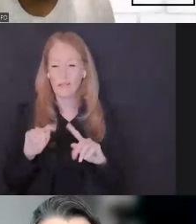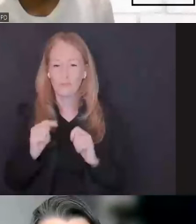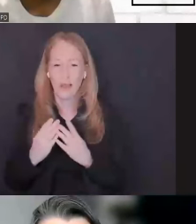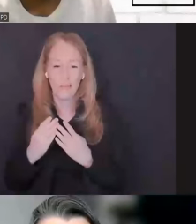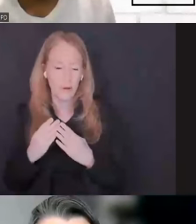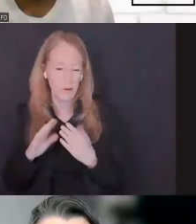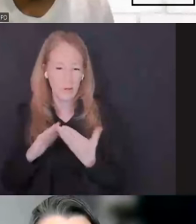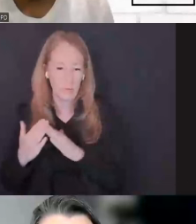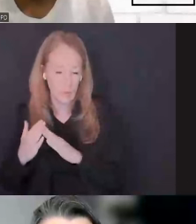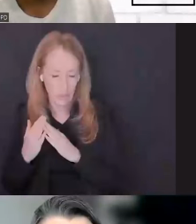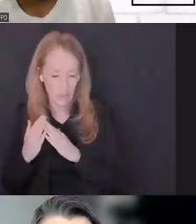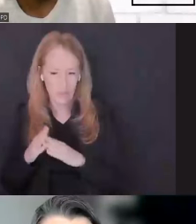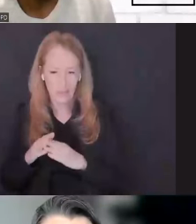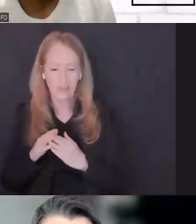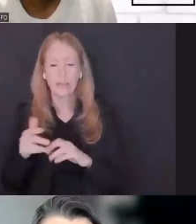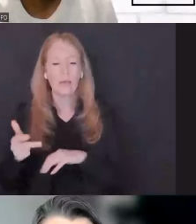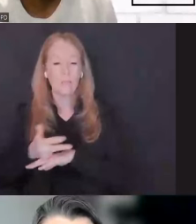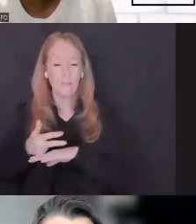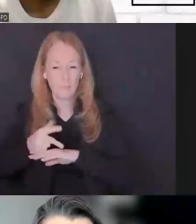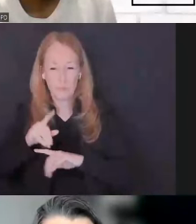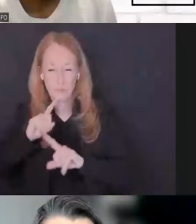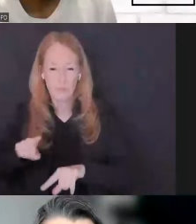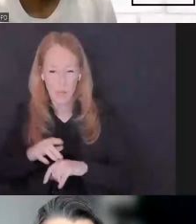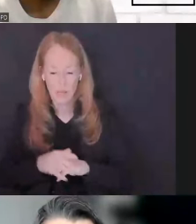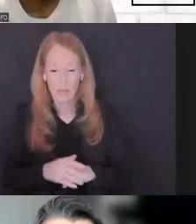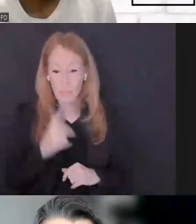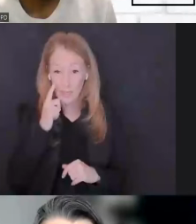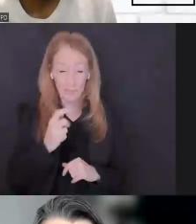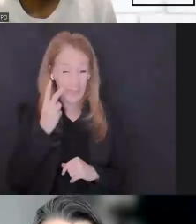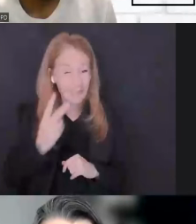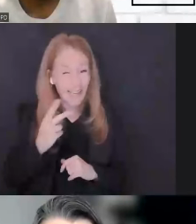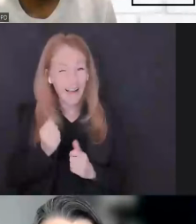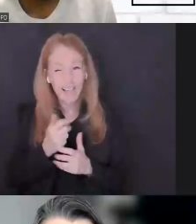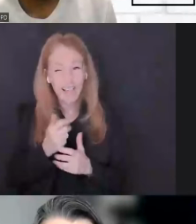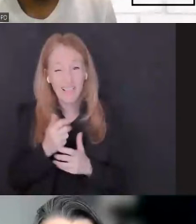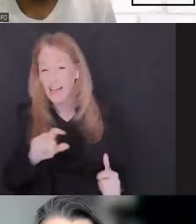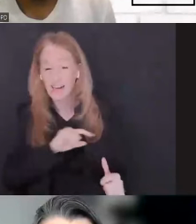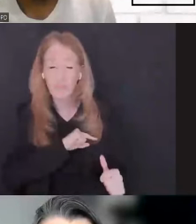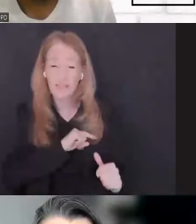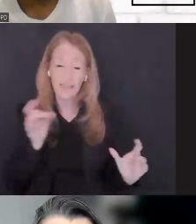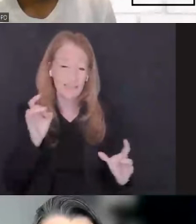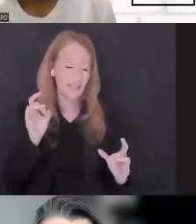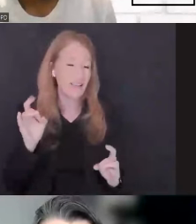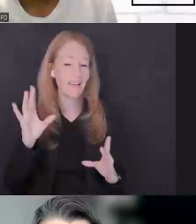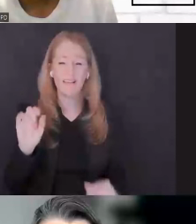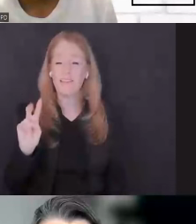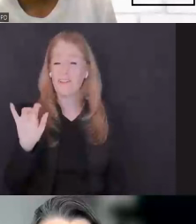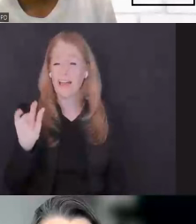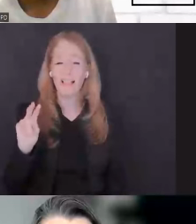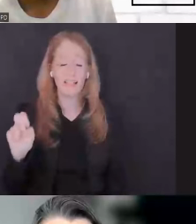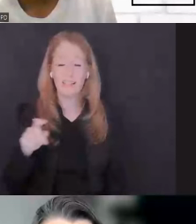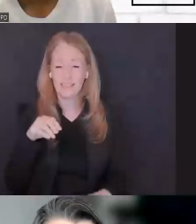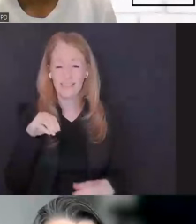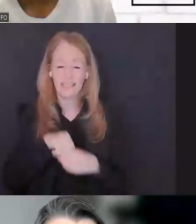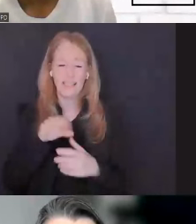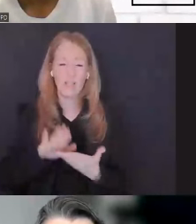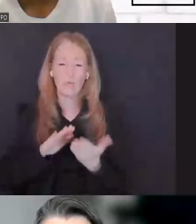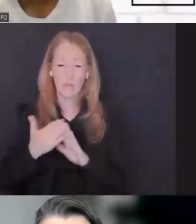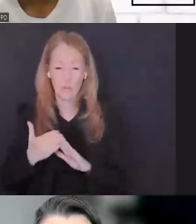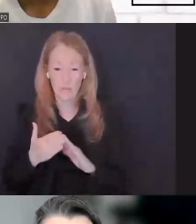face high levels of police violence as well. And so having those alternatives and supporting